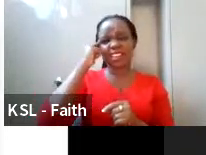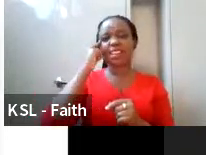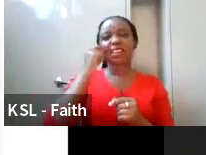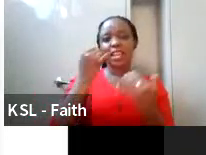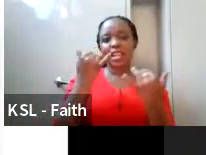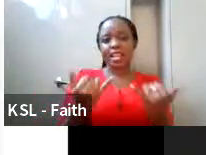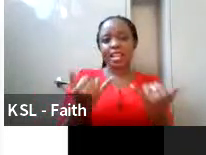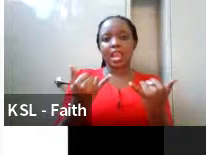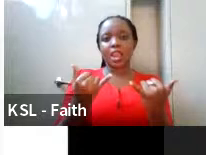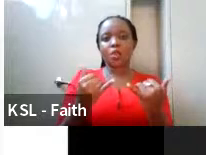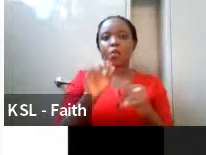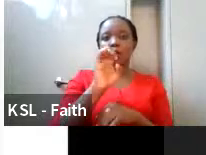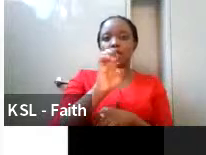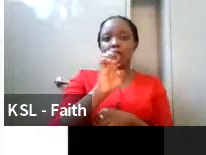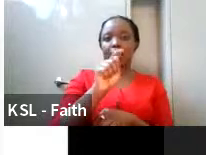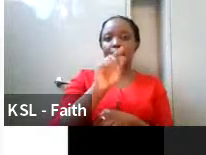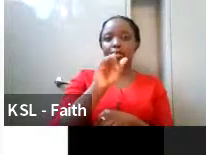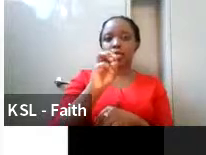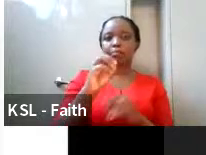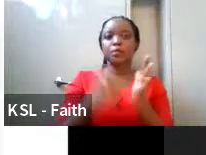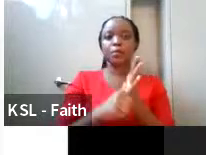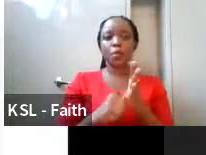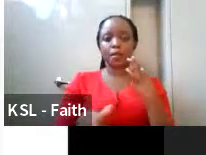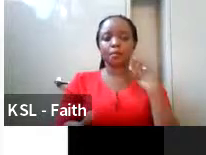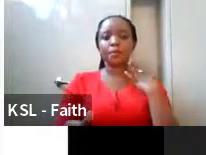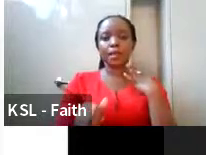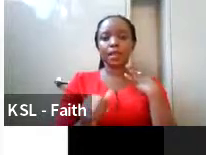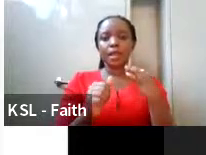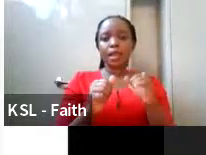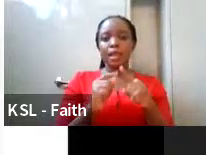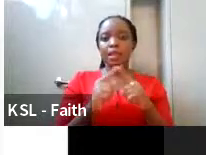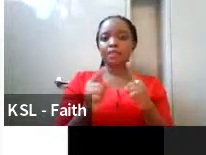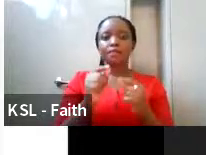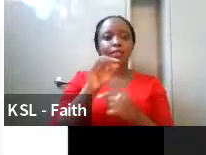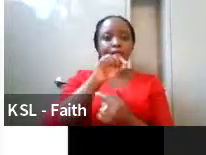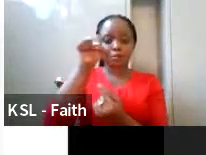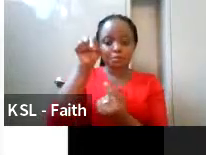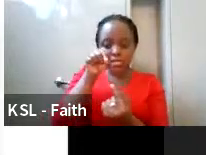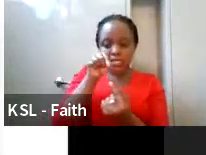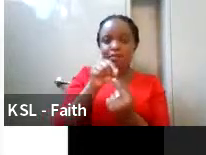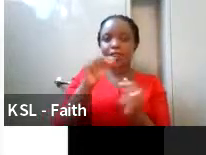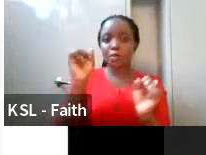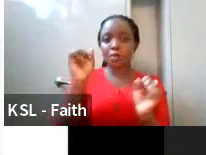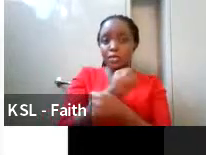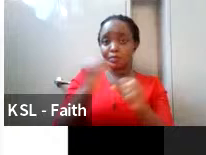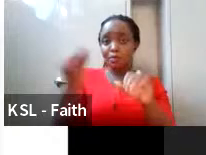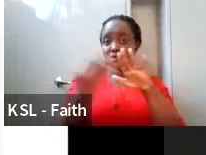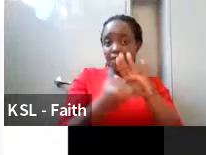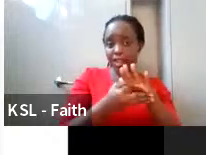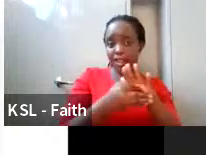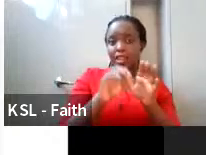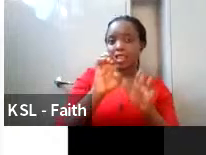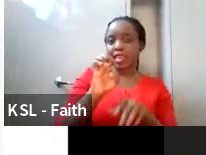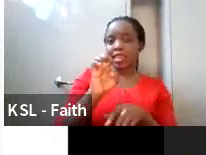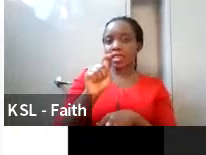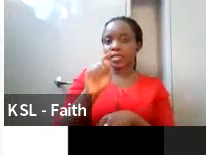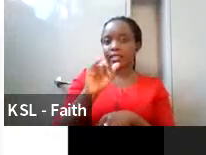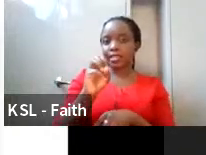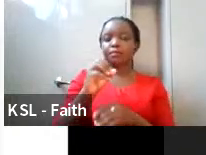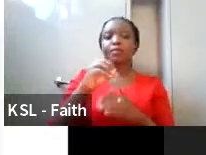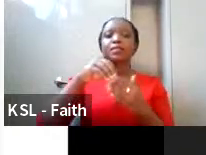an eTIMS issue unless you're specifically not being able to file eTIMS invoices.